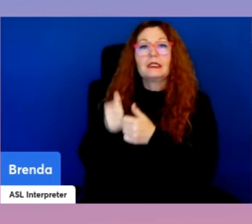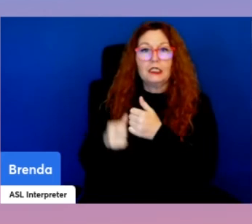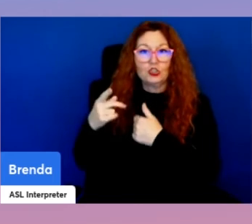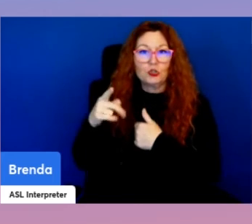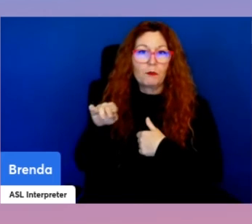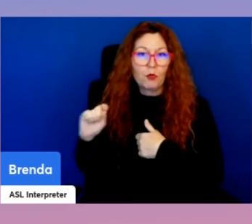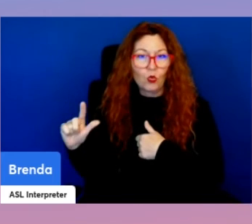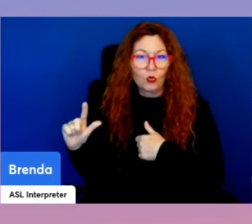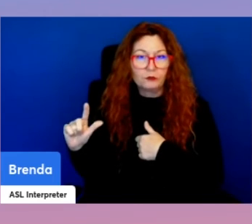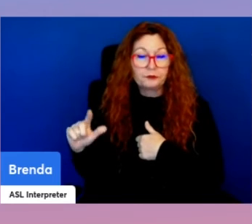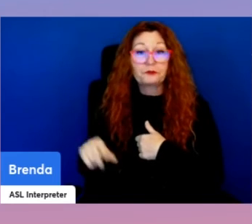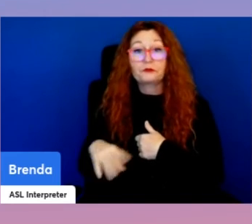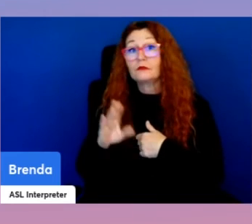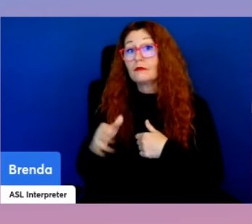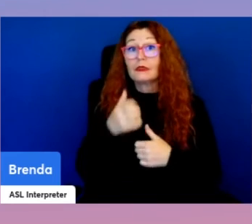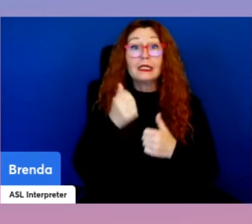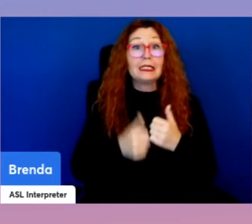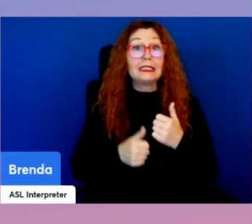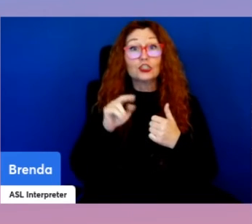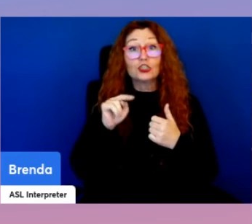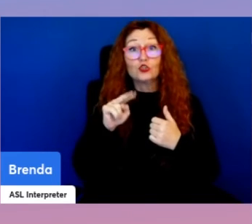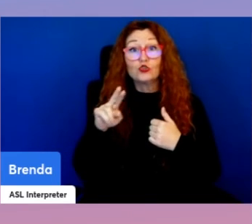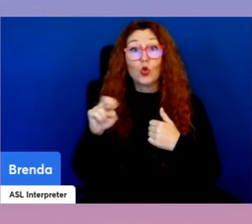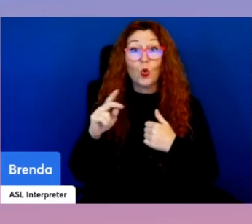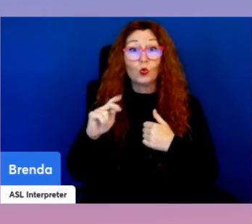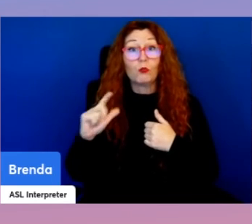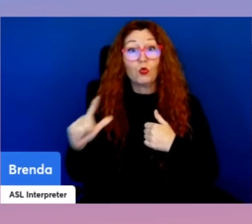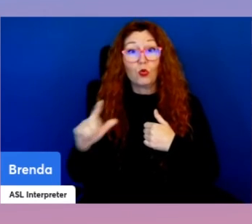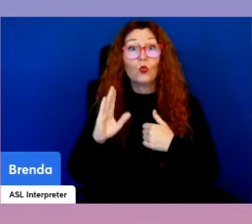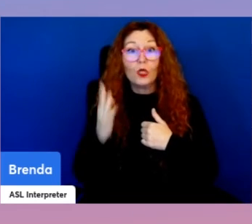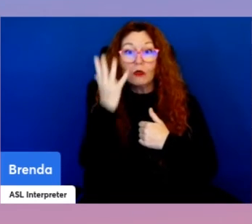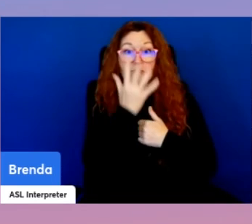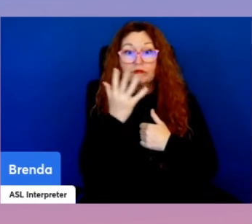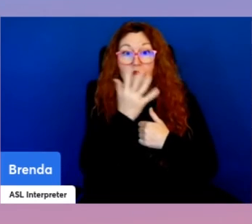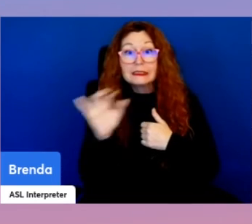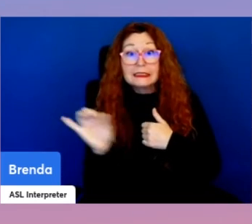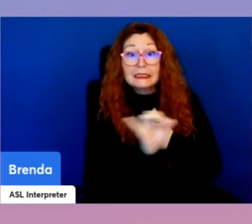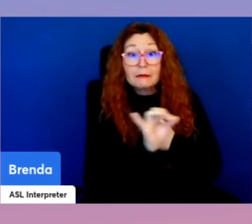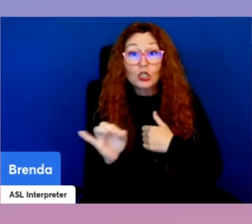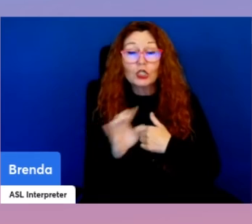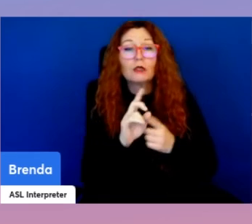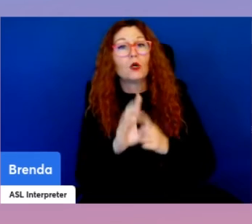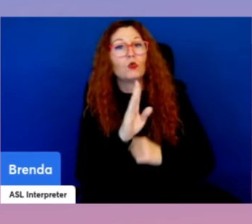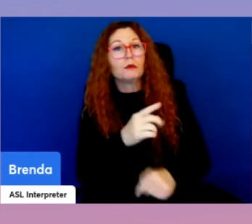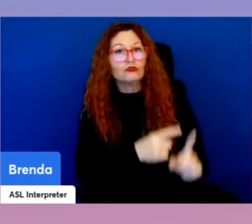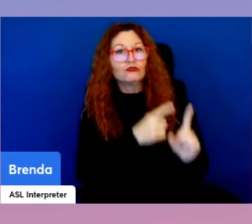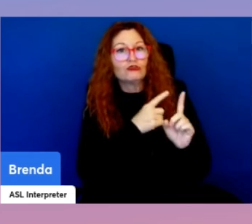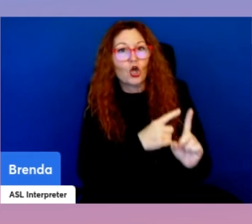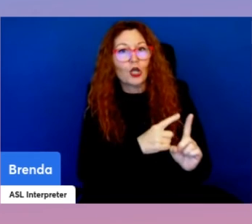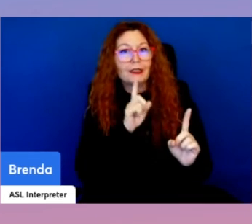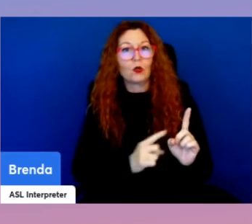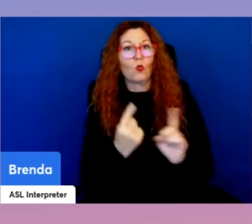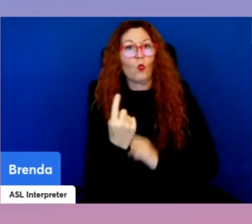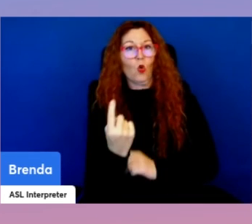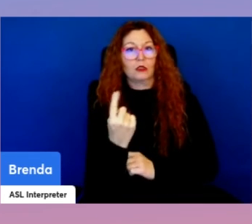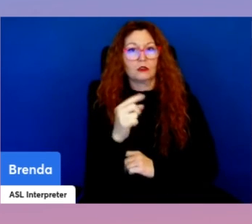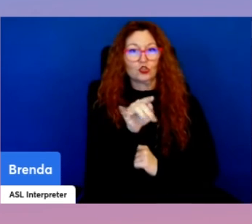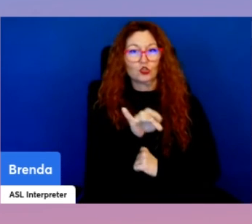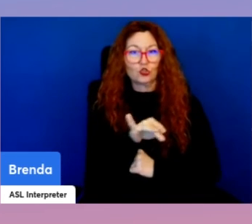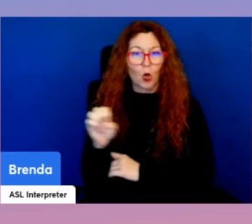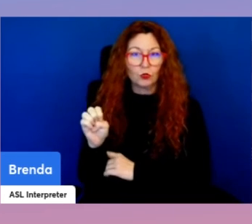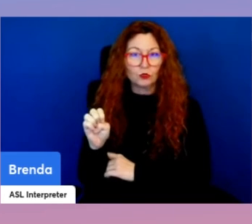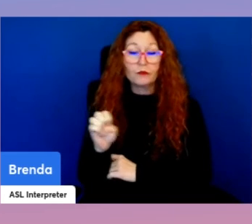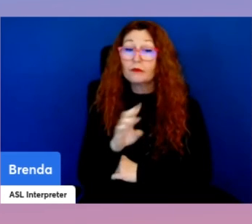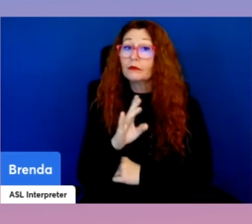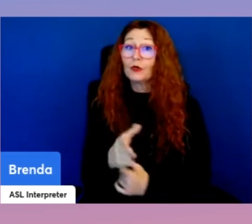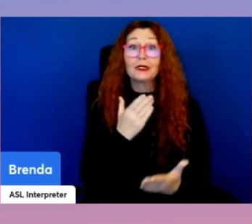is going to look very similar to each other, but they're going to be targeting a single zone. This will guarantee you presence all the